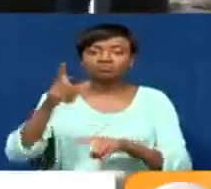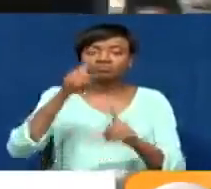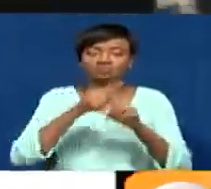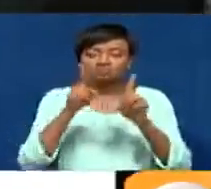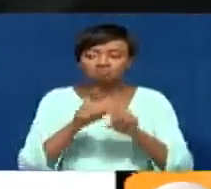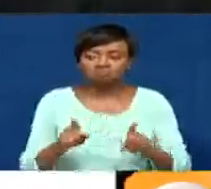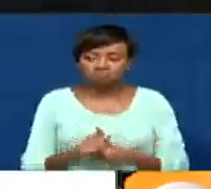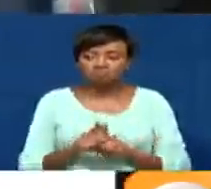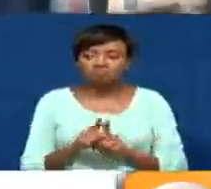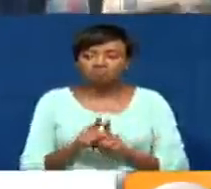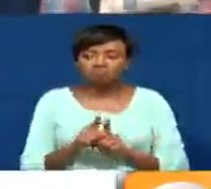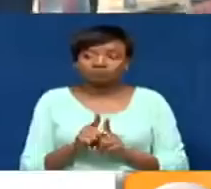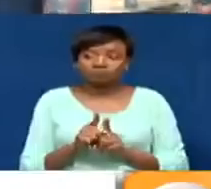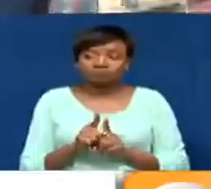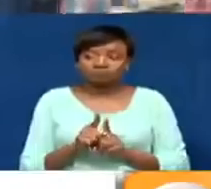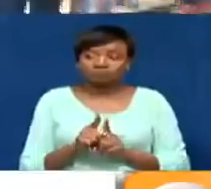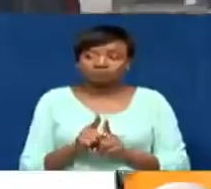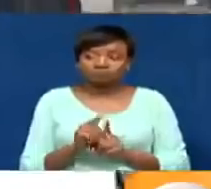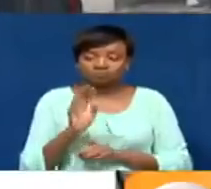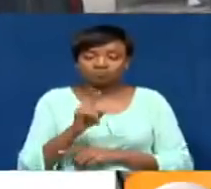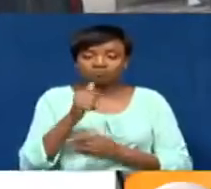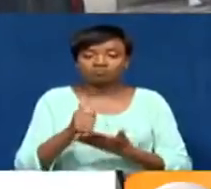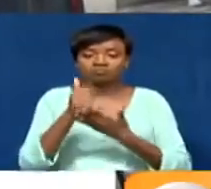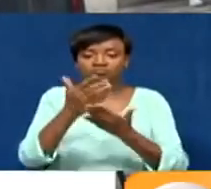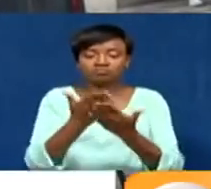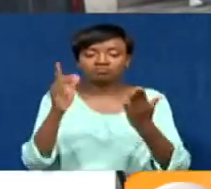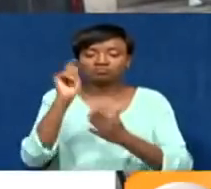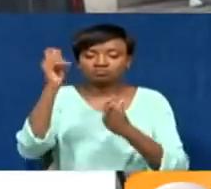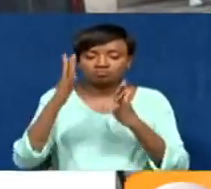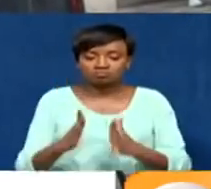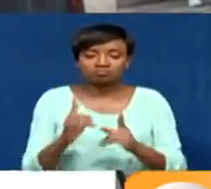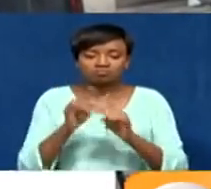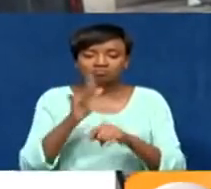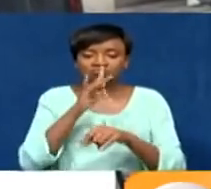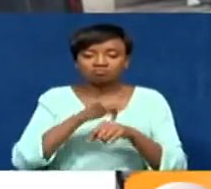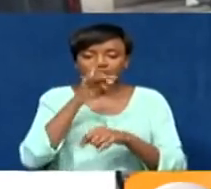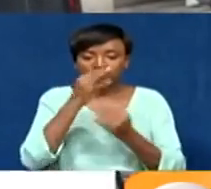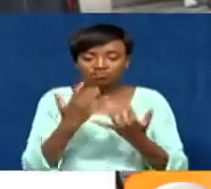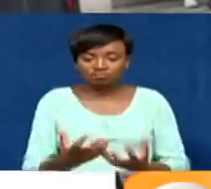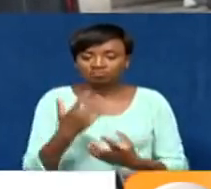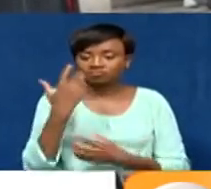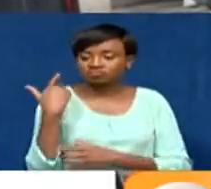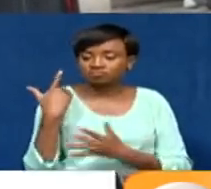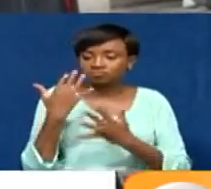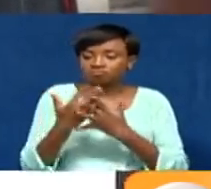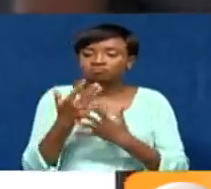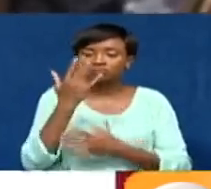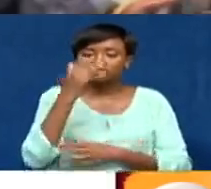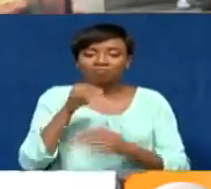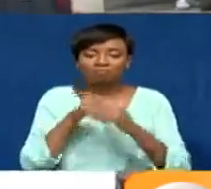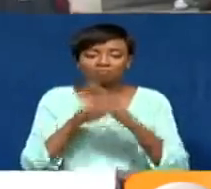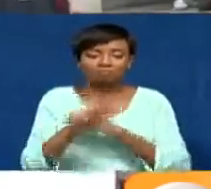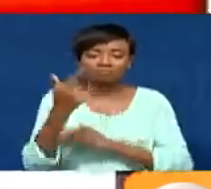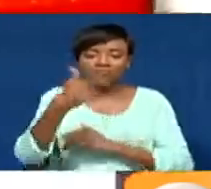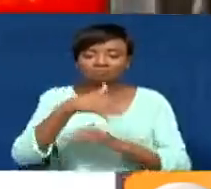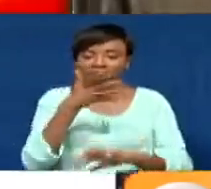However, it is the very fund that was meant to act as a buffer for Kenyans that has caused them pain over the last few days as they could not access the precious